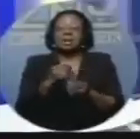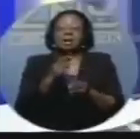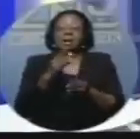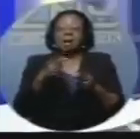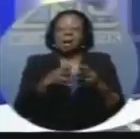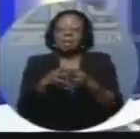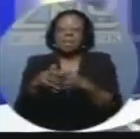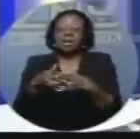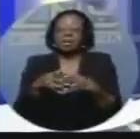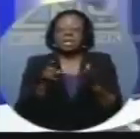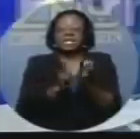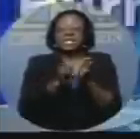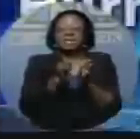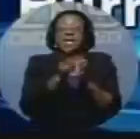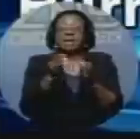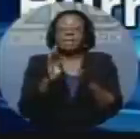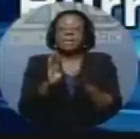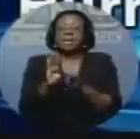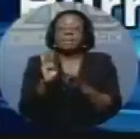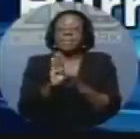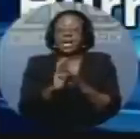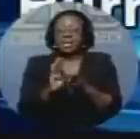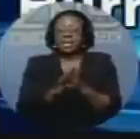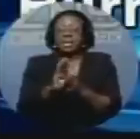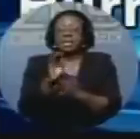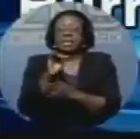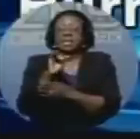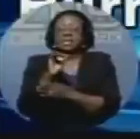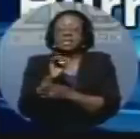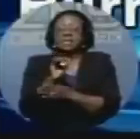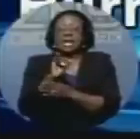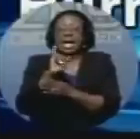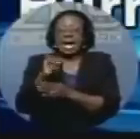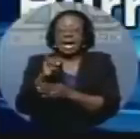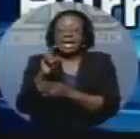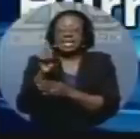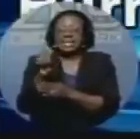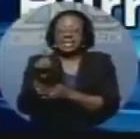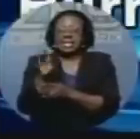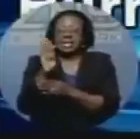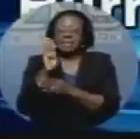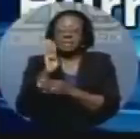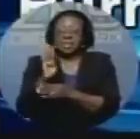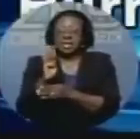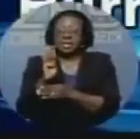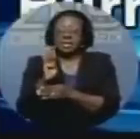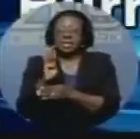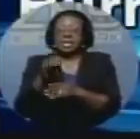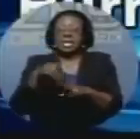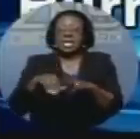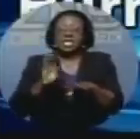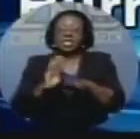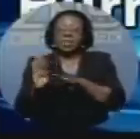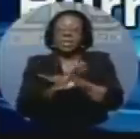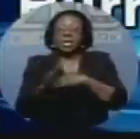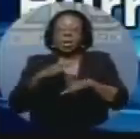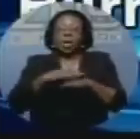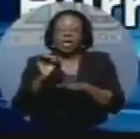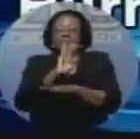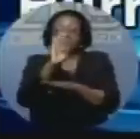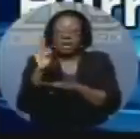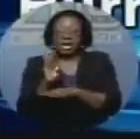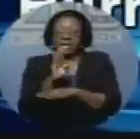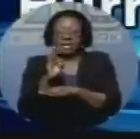government signed a technical cooperation agreement at the second annual IDB Caribbean Governors meeting in Kingston, Jamaica on Friday.